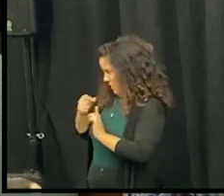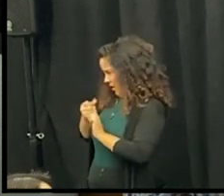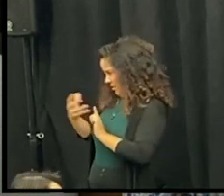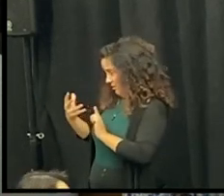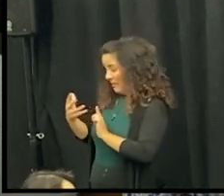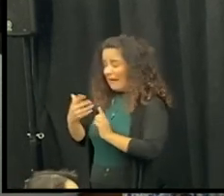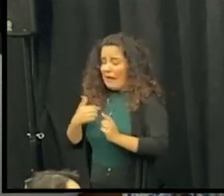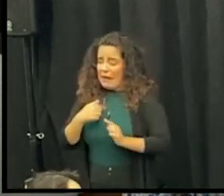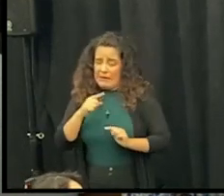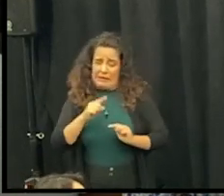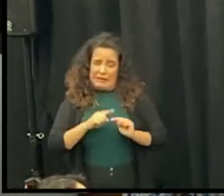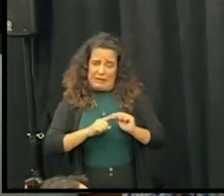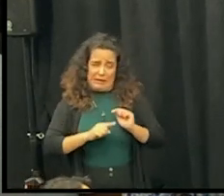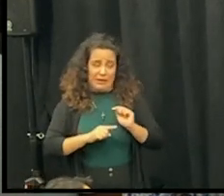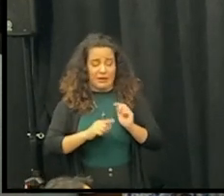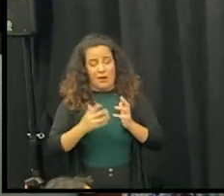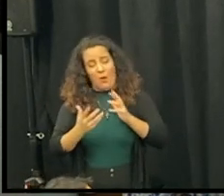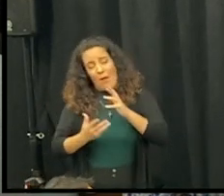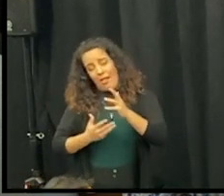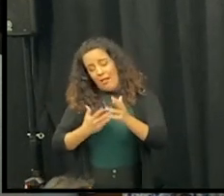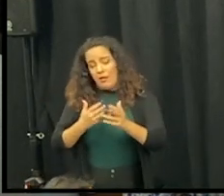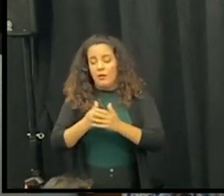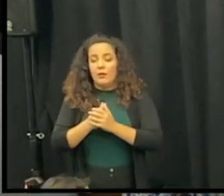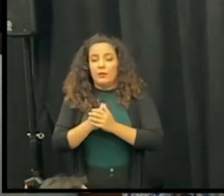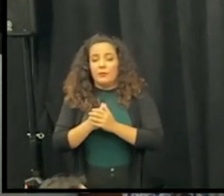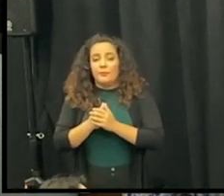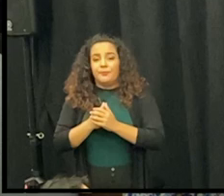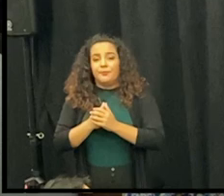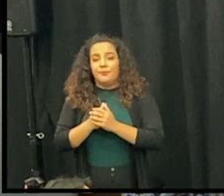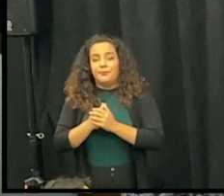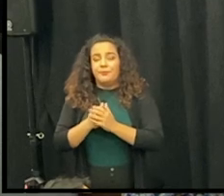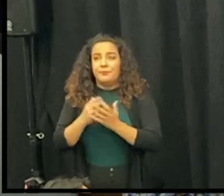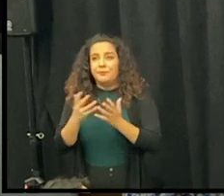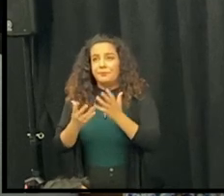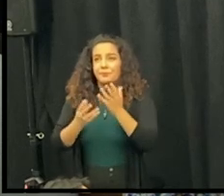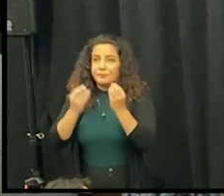say, they're in this category